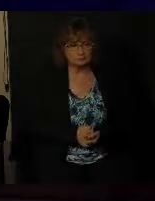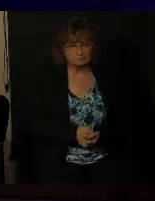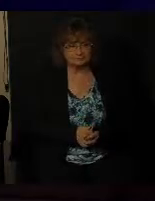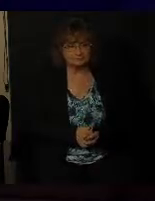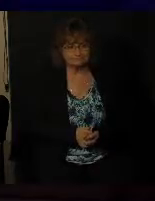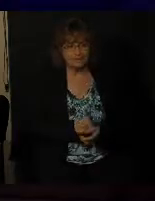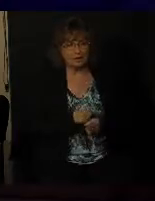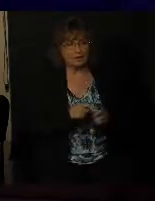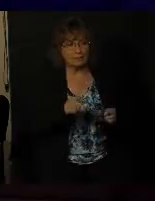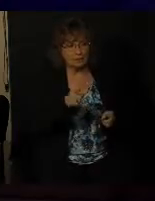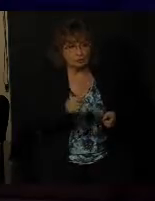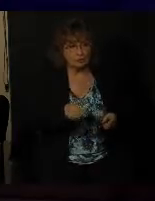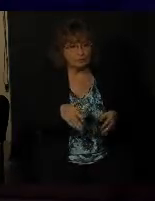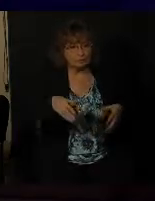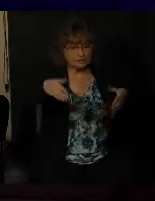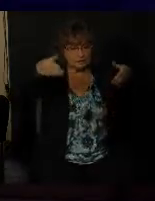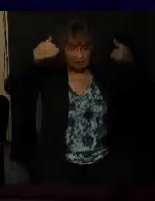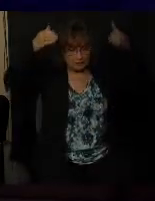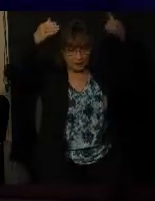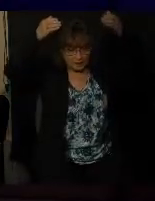But you'll be given a crown